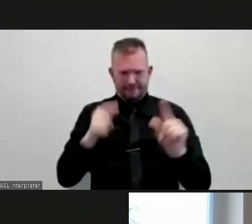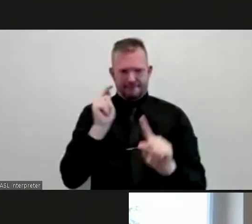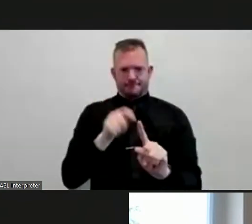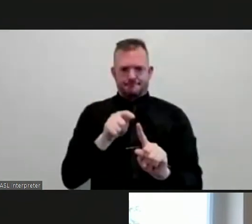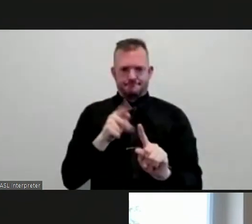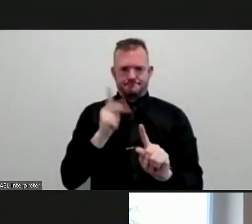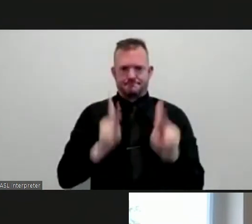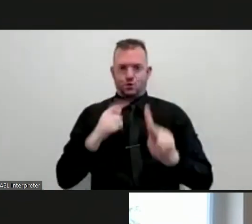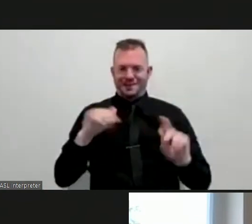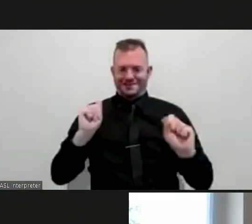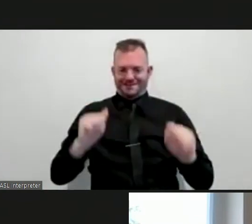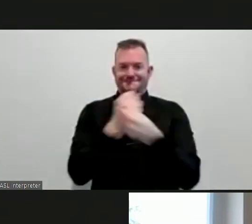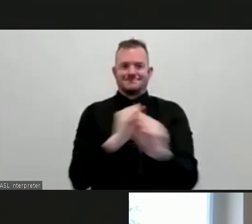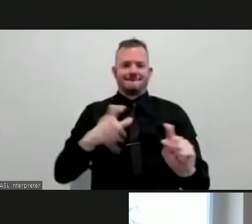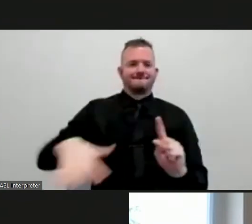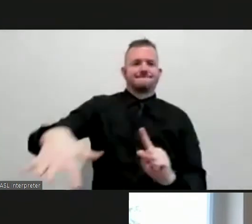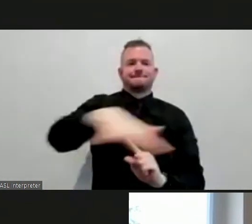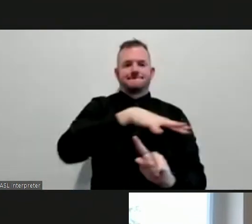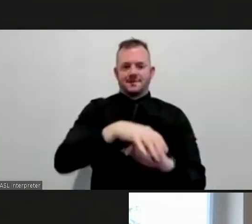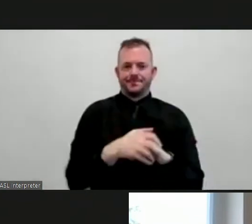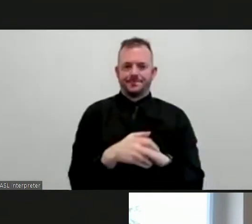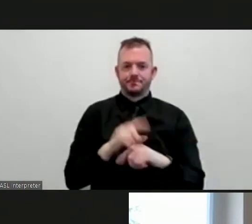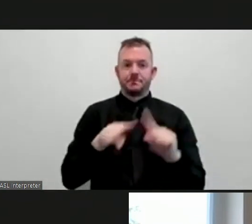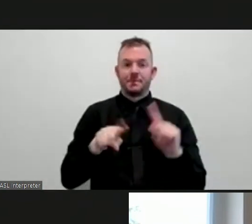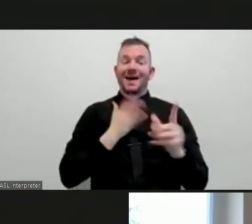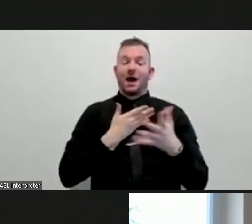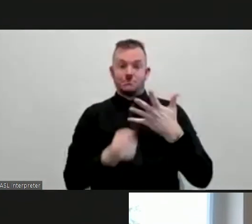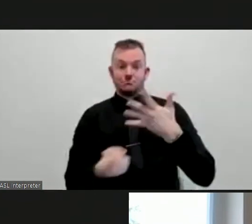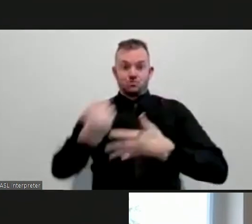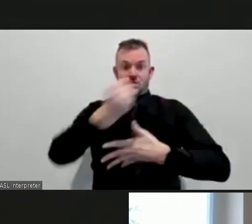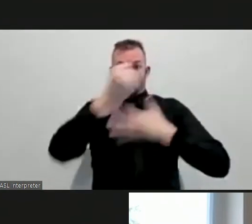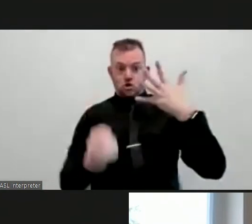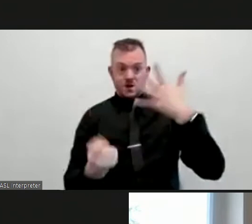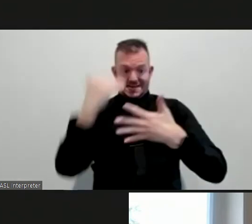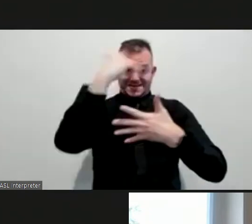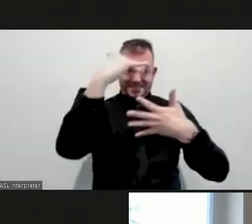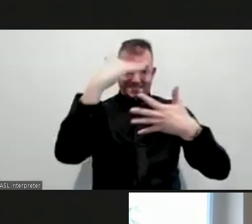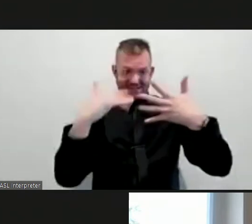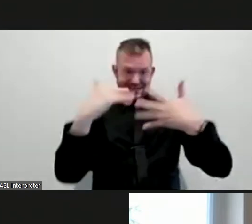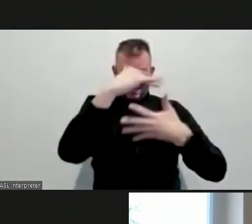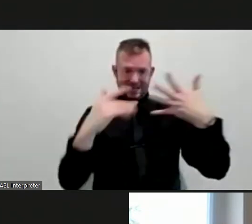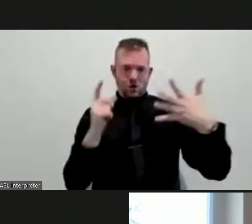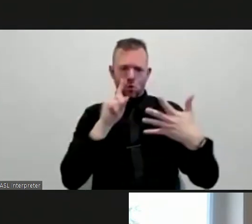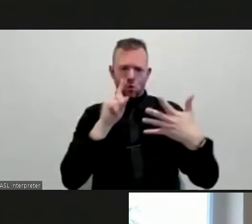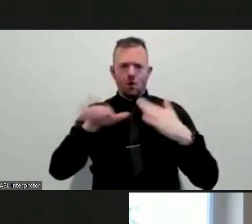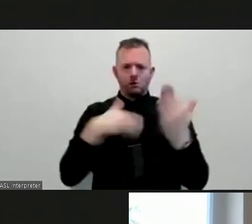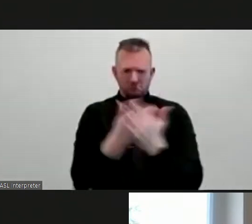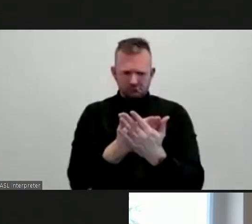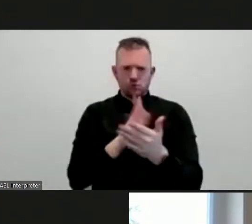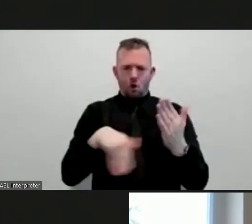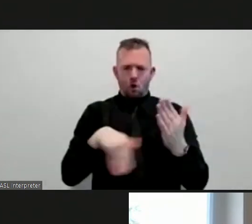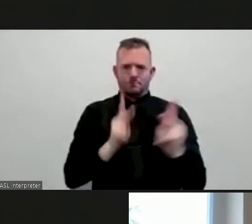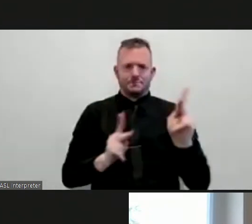priorities, then we'll get there. But, right now our priority is saving lives.